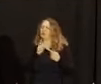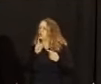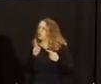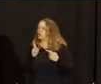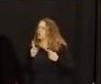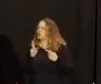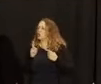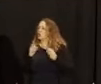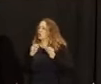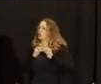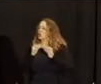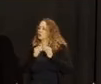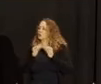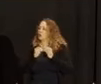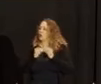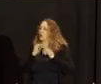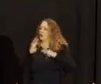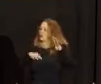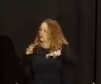is more representation?